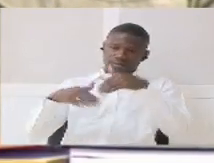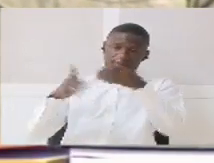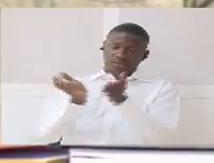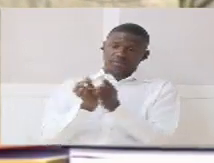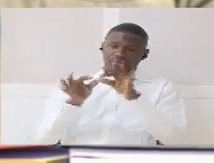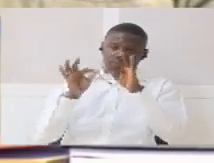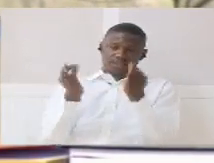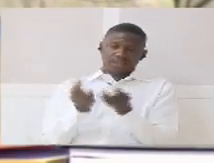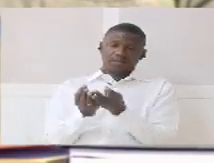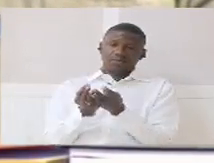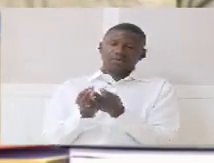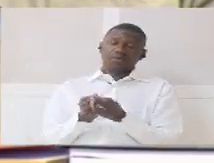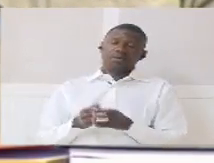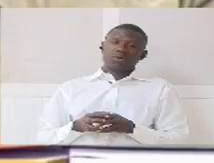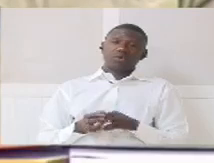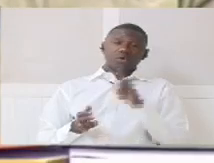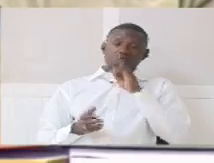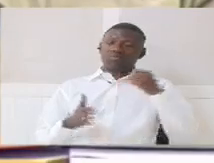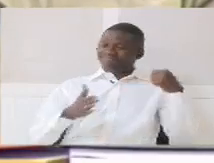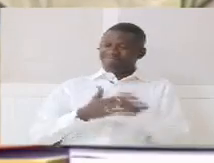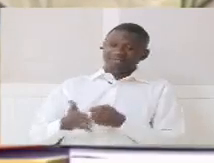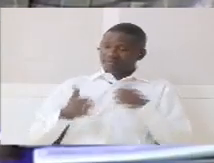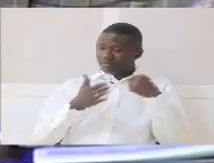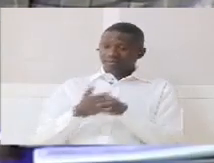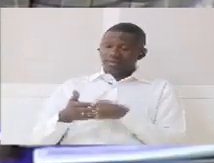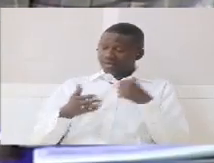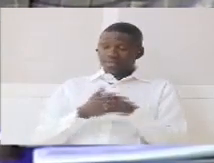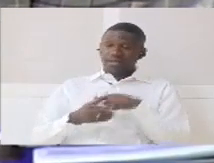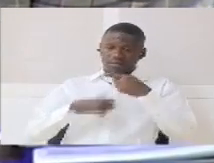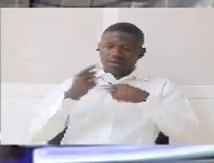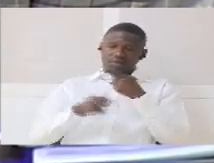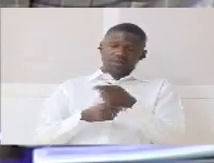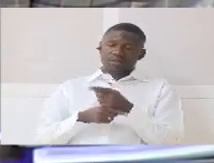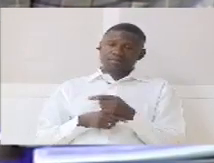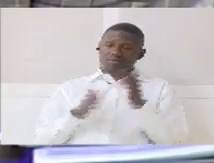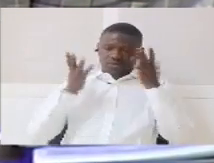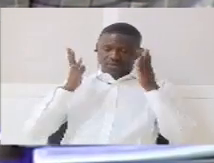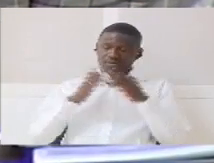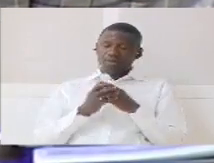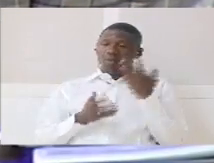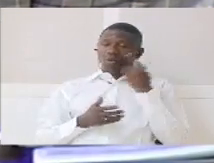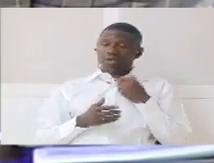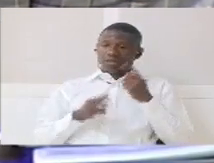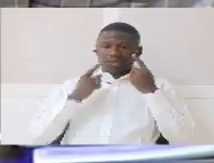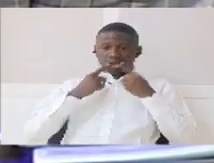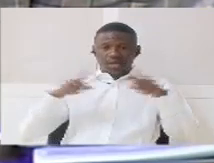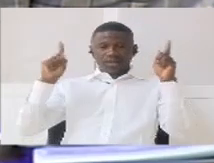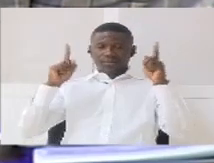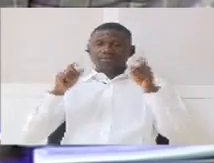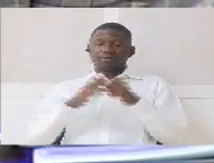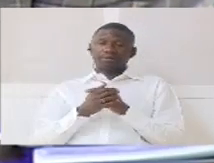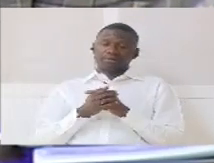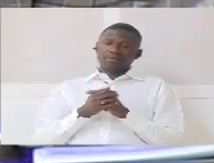Those that challenged this thing. Very affinity banter. when he came out? He are pardoned